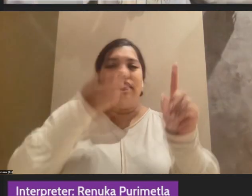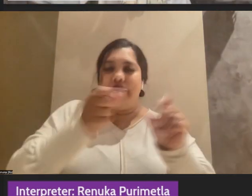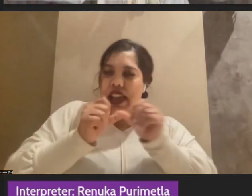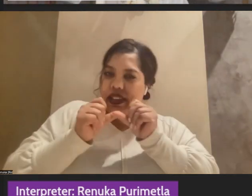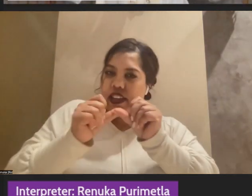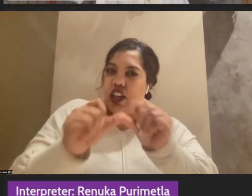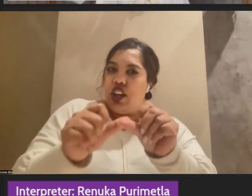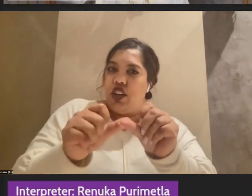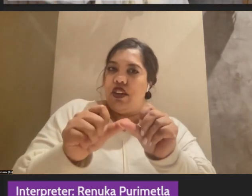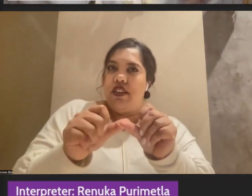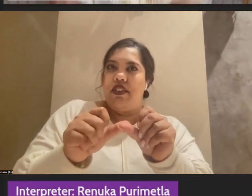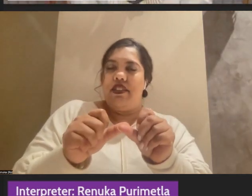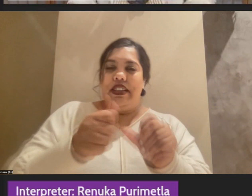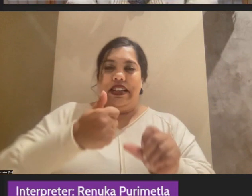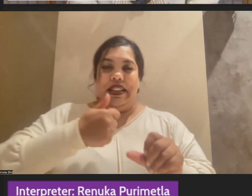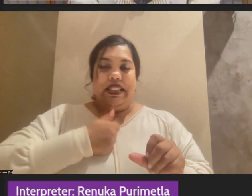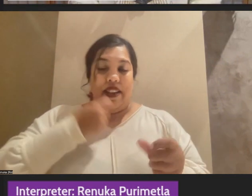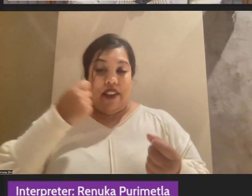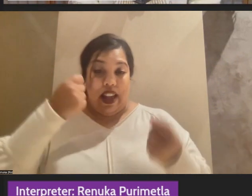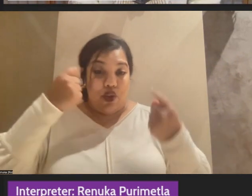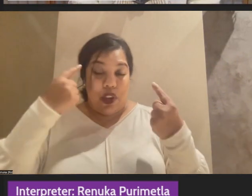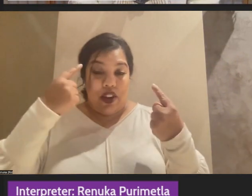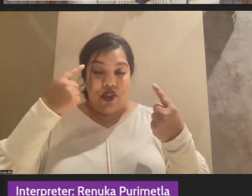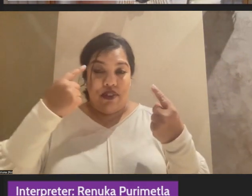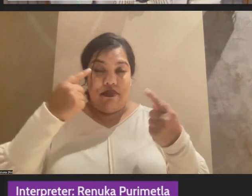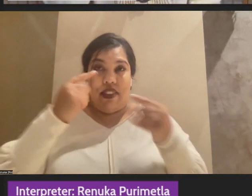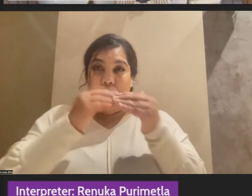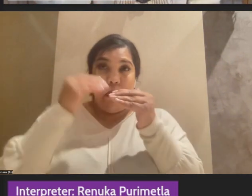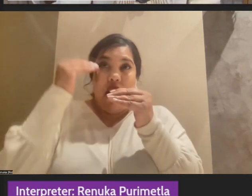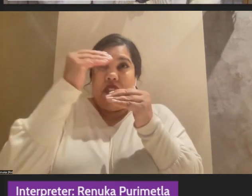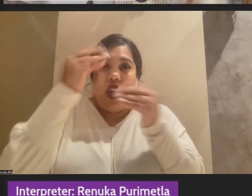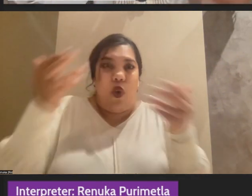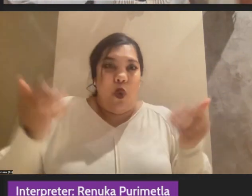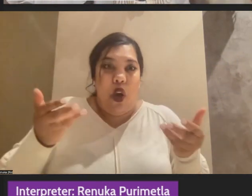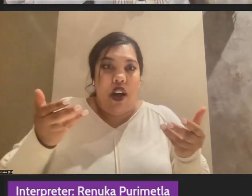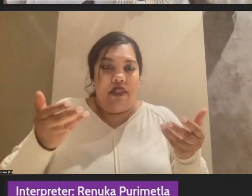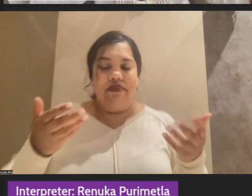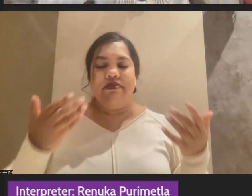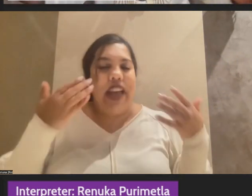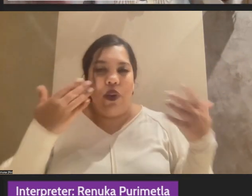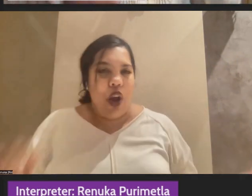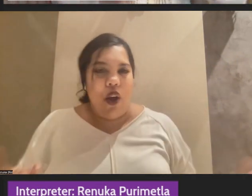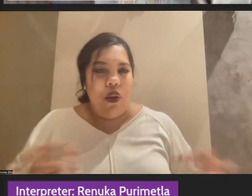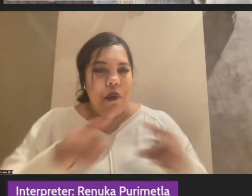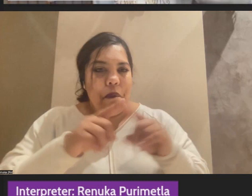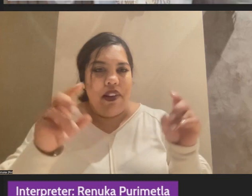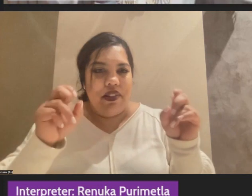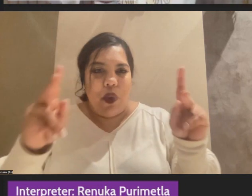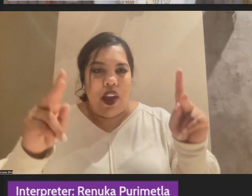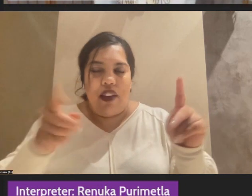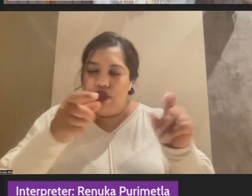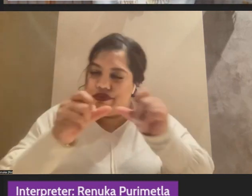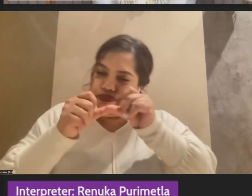self-actualization? I don't know. Don't need to know. But in an infinite and ever-expanding consciousness,